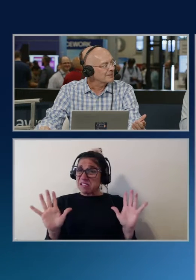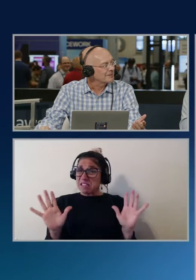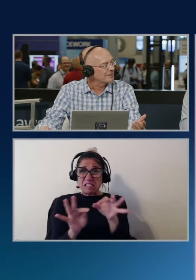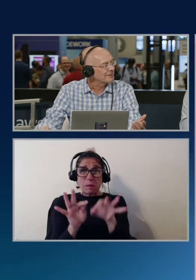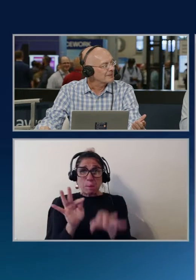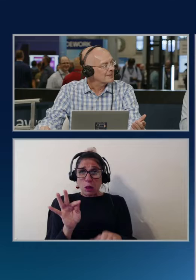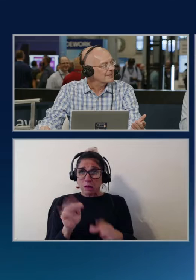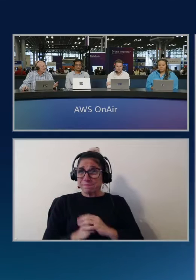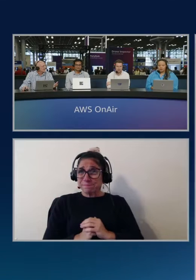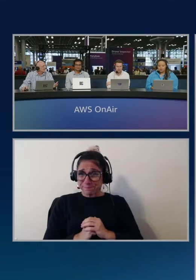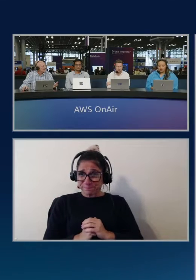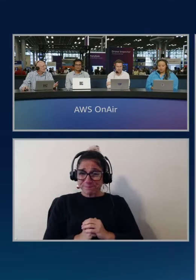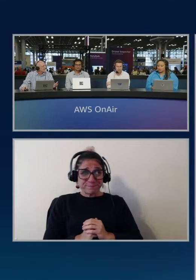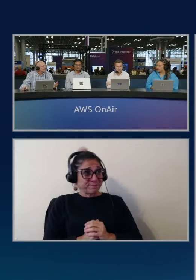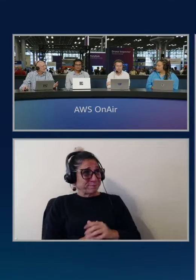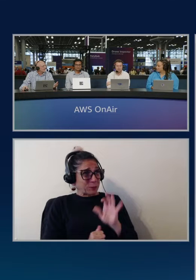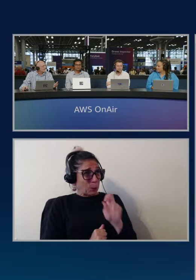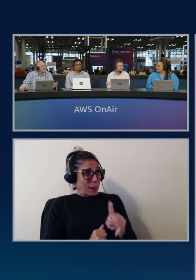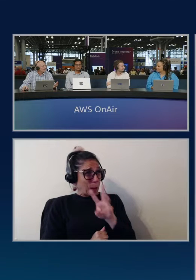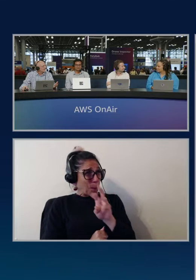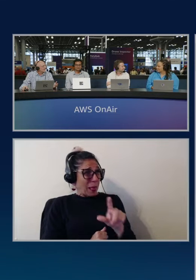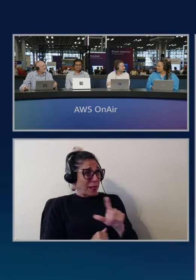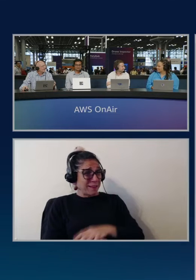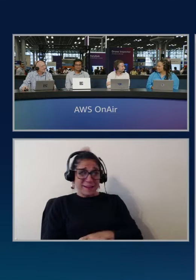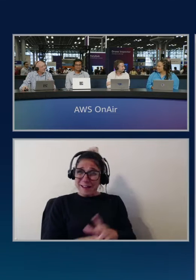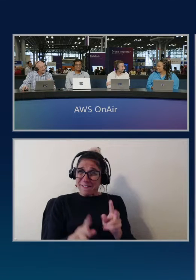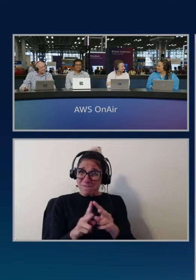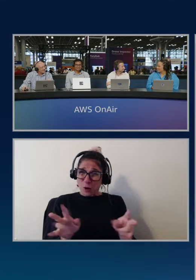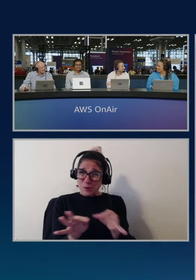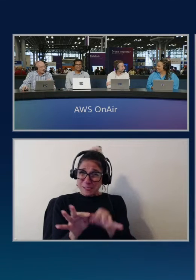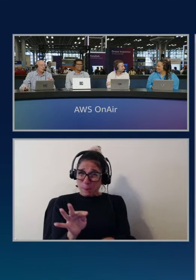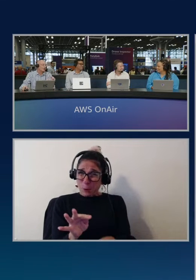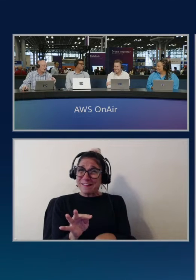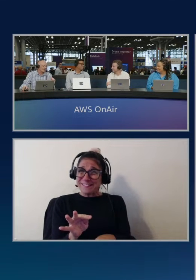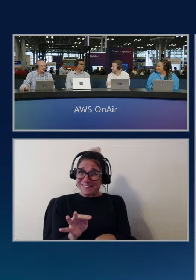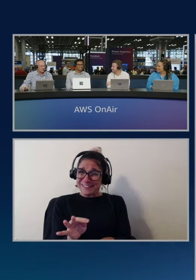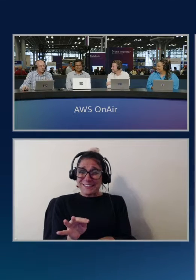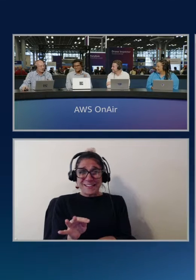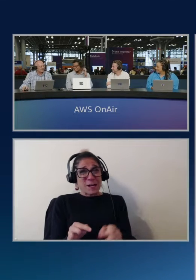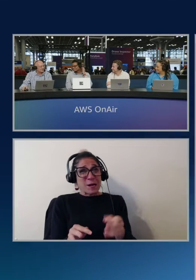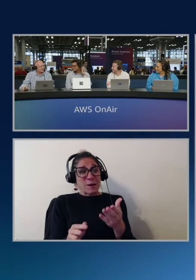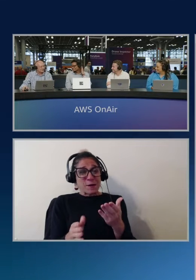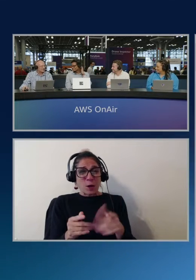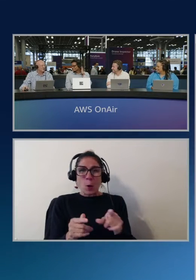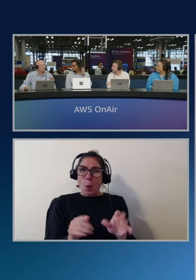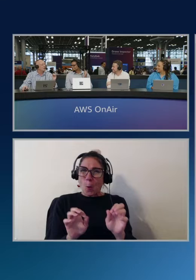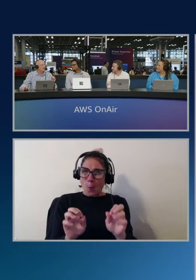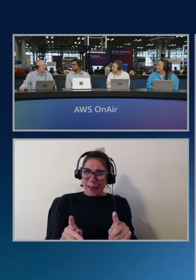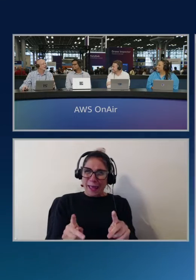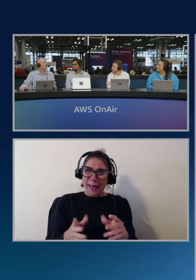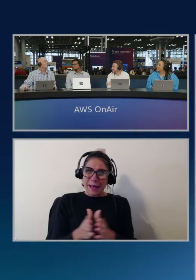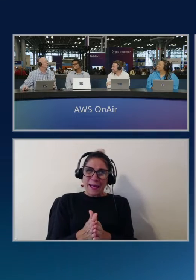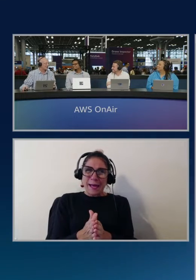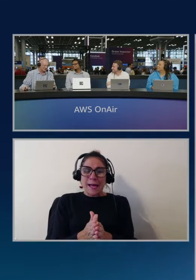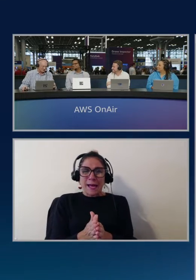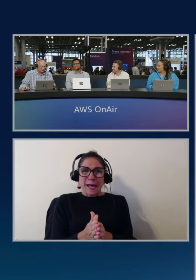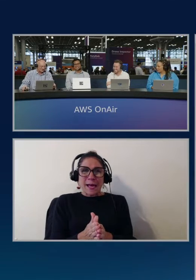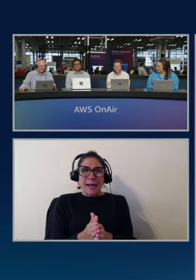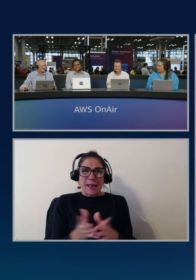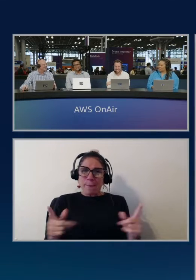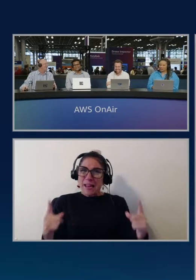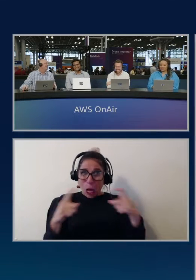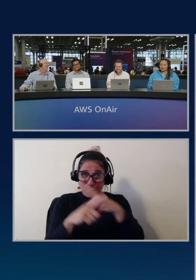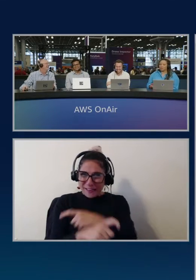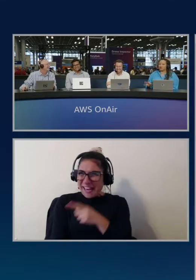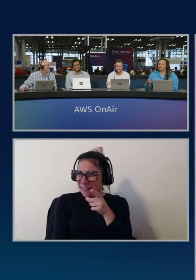Okay. Wow. That was very simple. It's probably the. Okay, let me slightly complicate it.